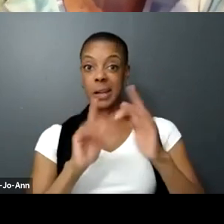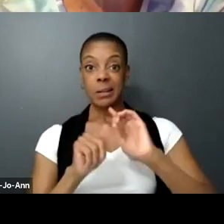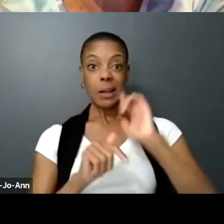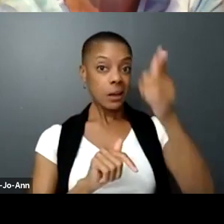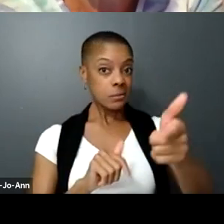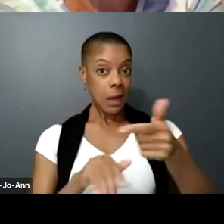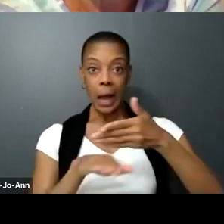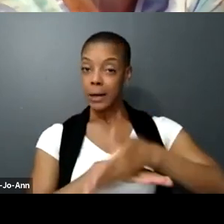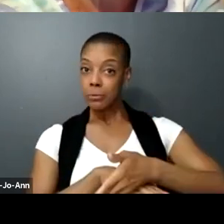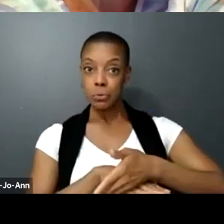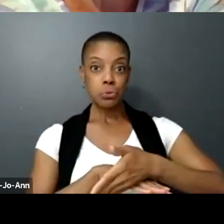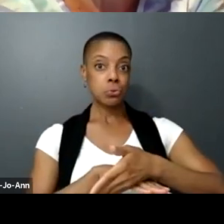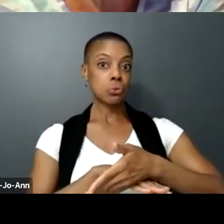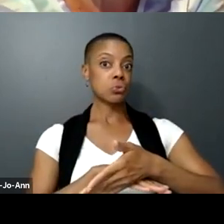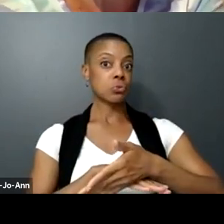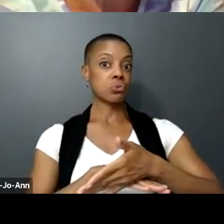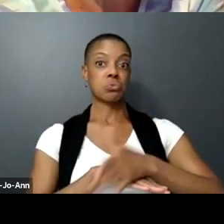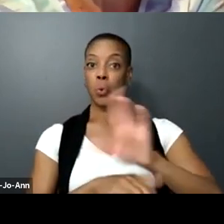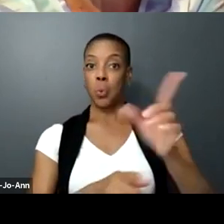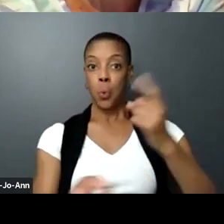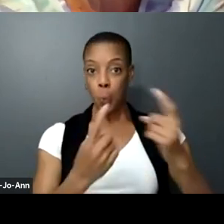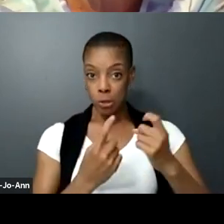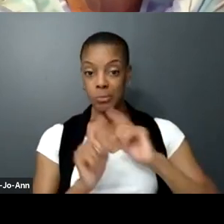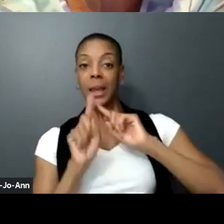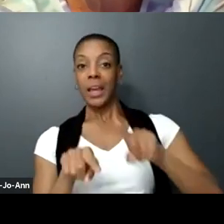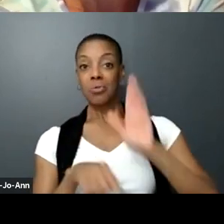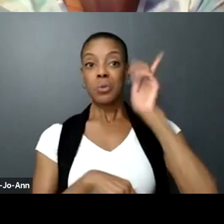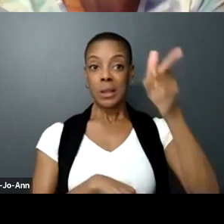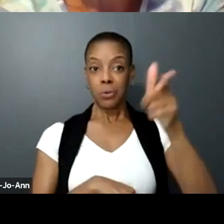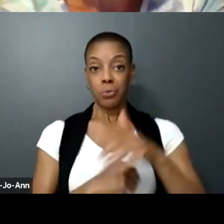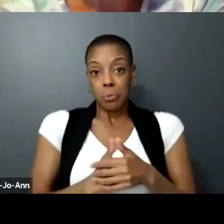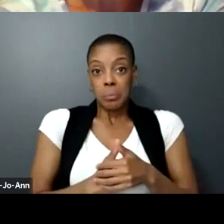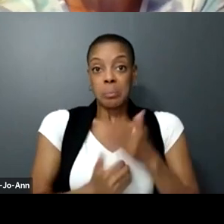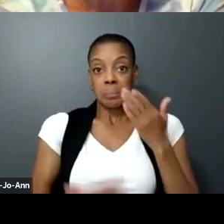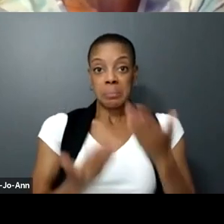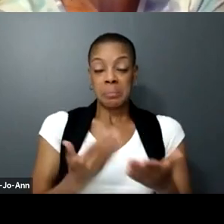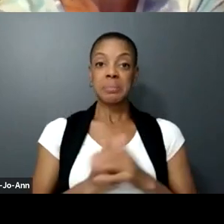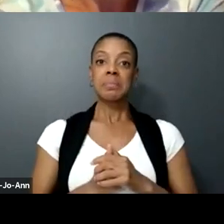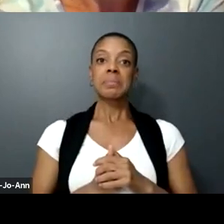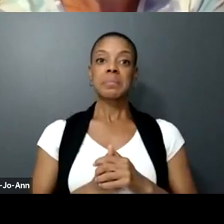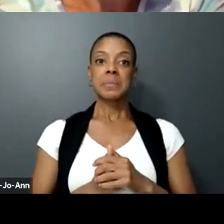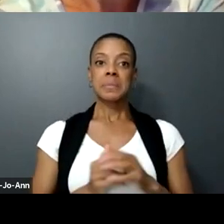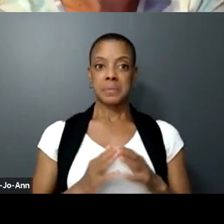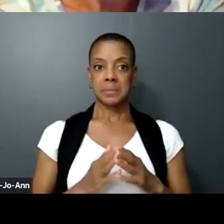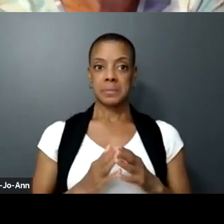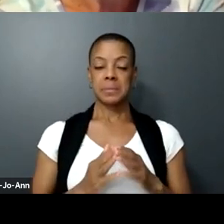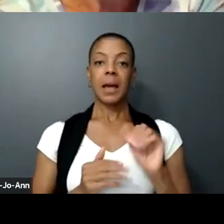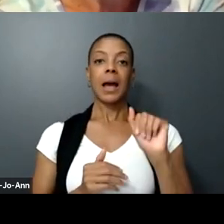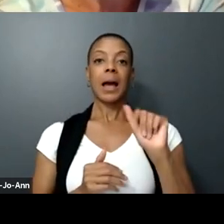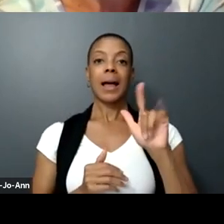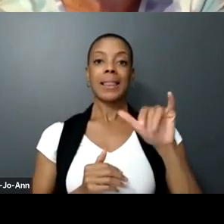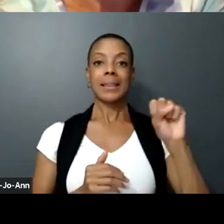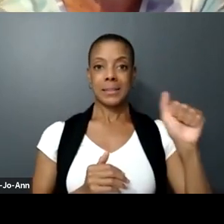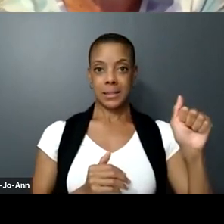the sessions with more of these questions. We can somehow get the answers out. Alyssa McLeod is going to do